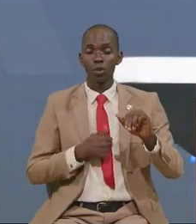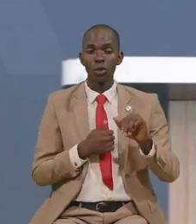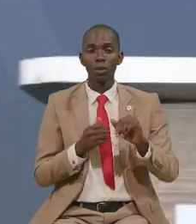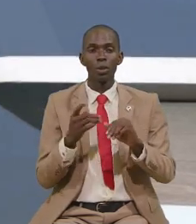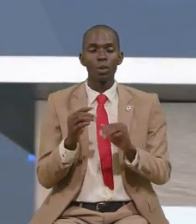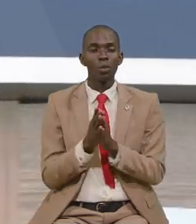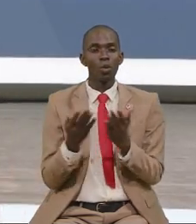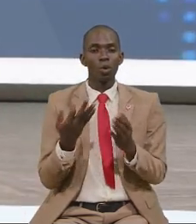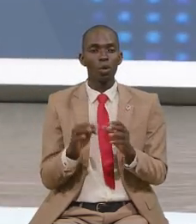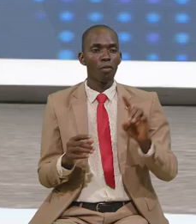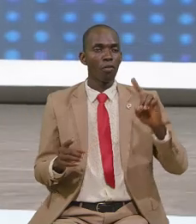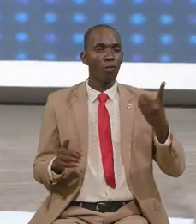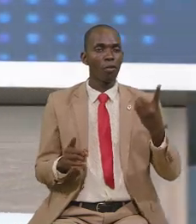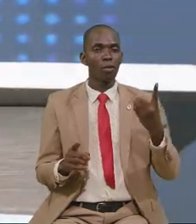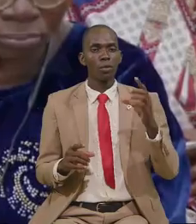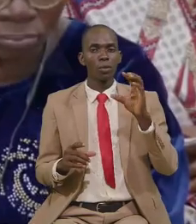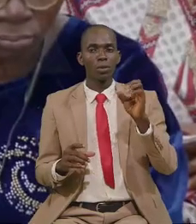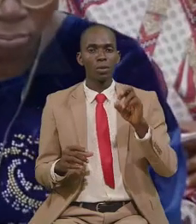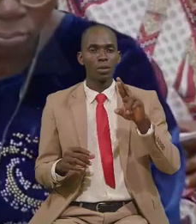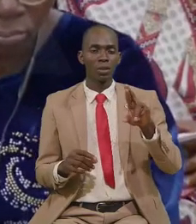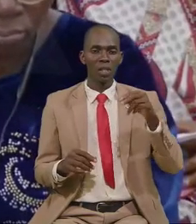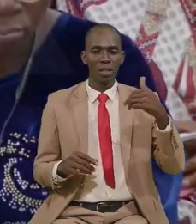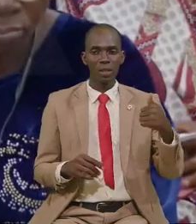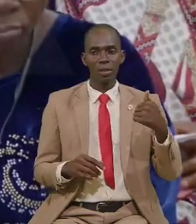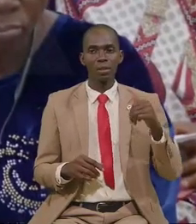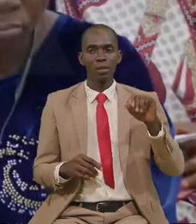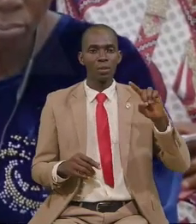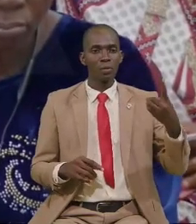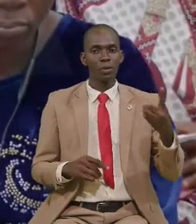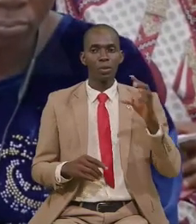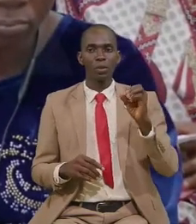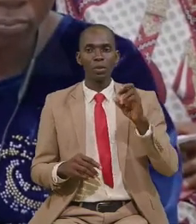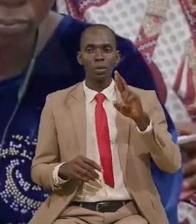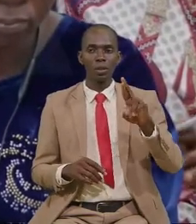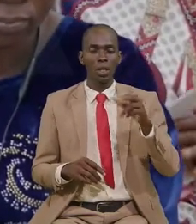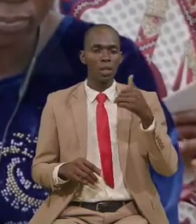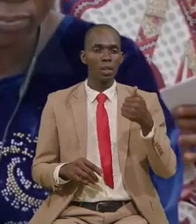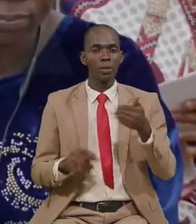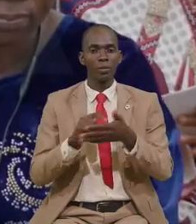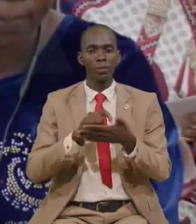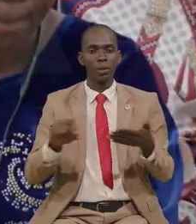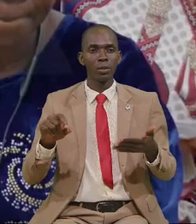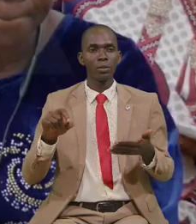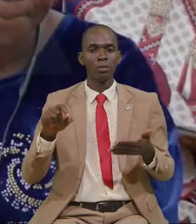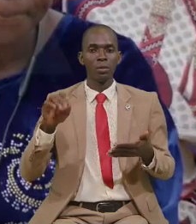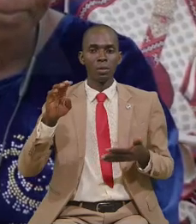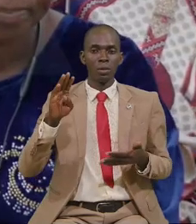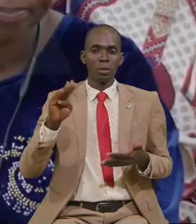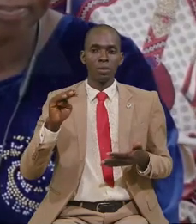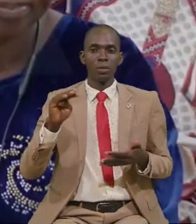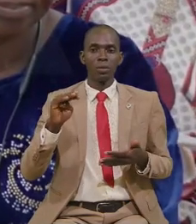First Corinthians chapter 10 verse 13. In First Corinthians